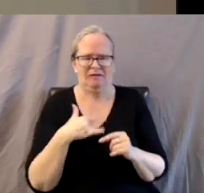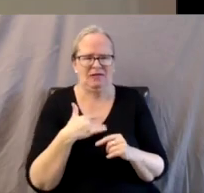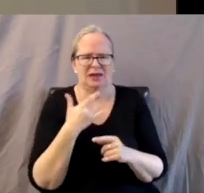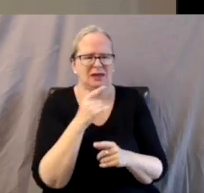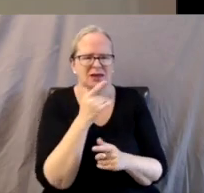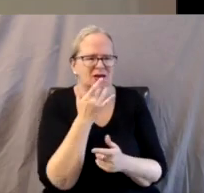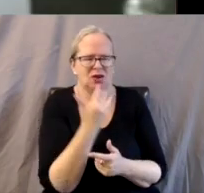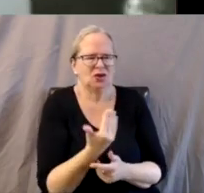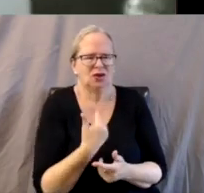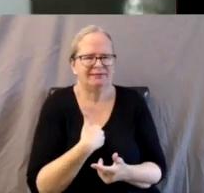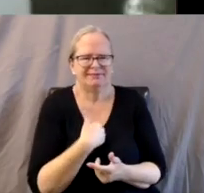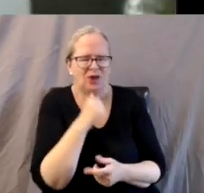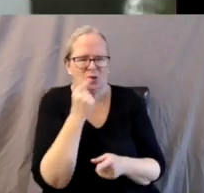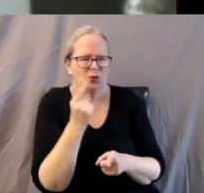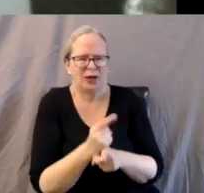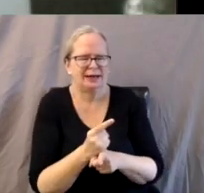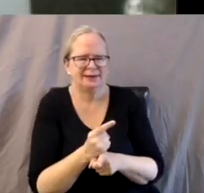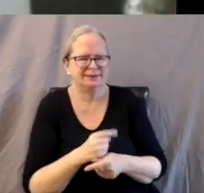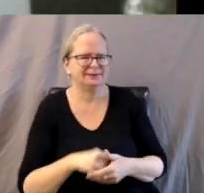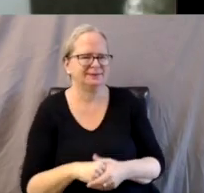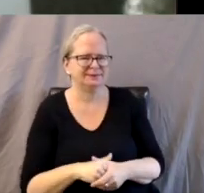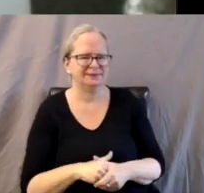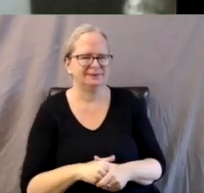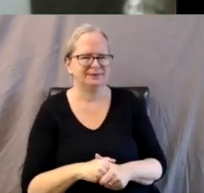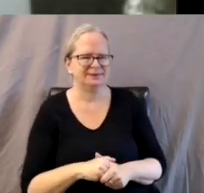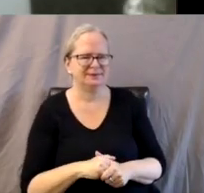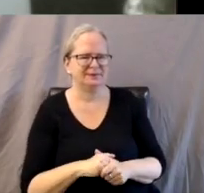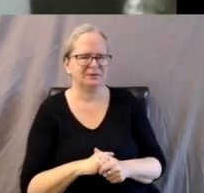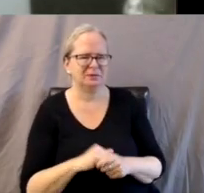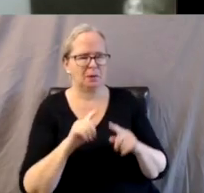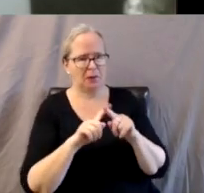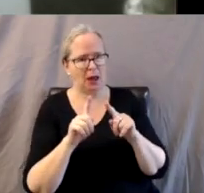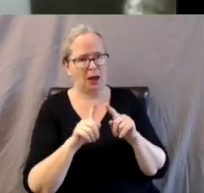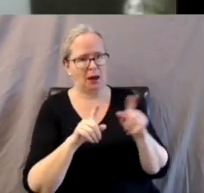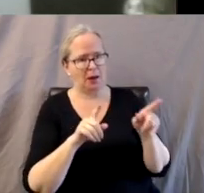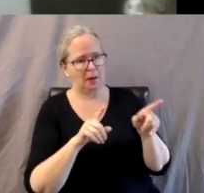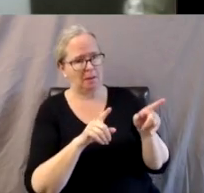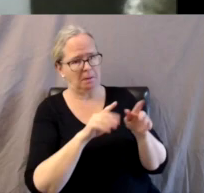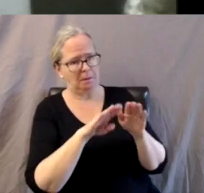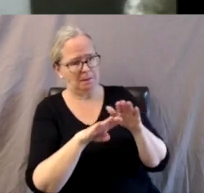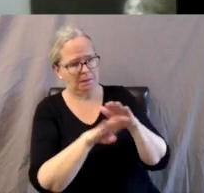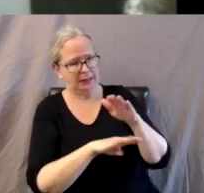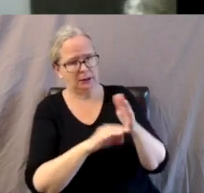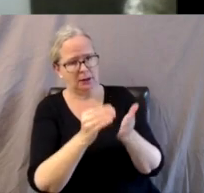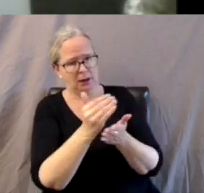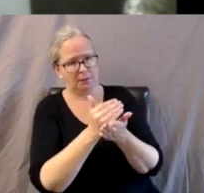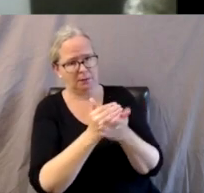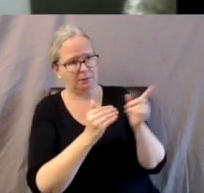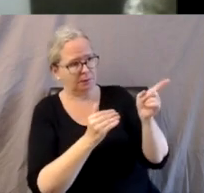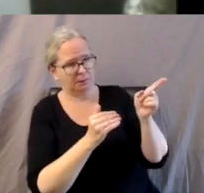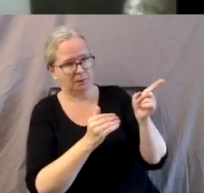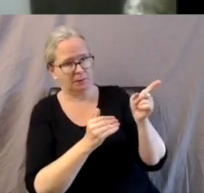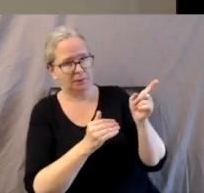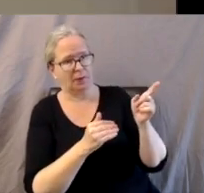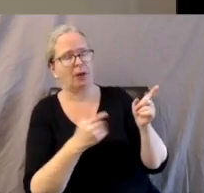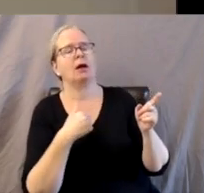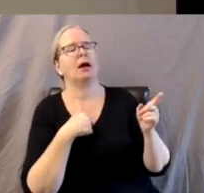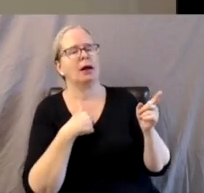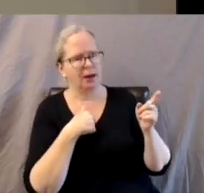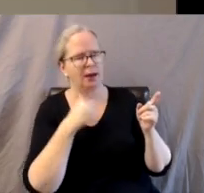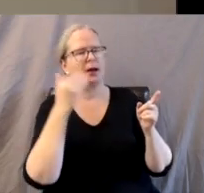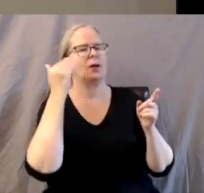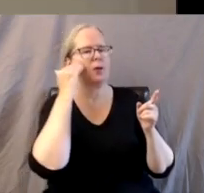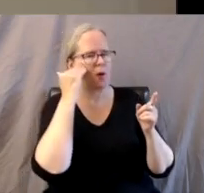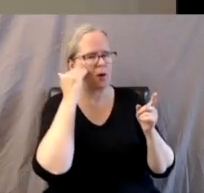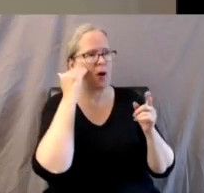people to support you when a basic income would do that, and you wouldn't have anything to worry about. Yeah.